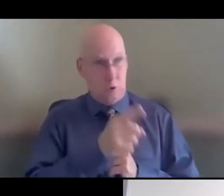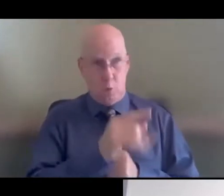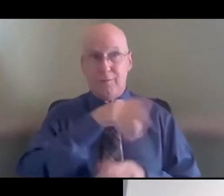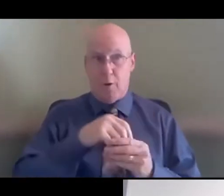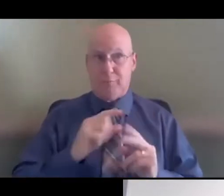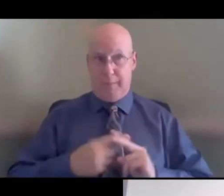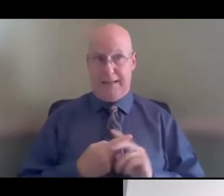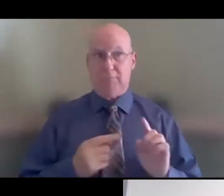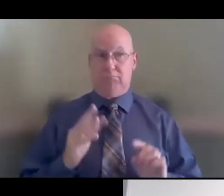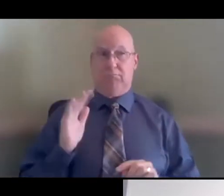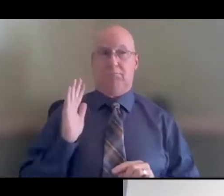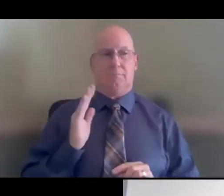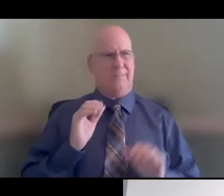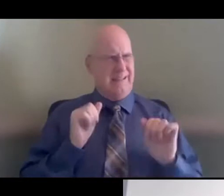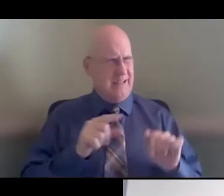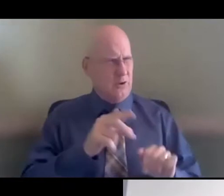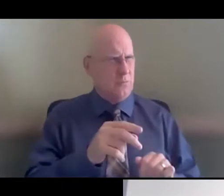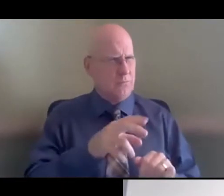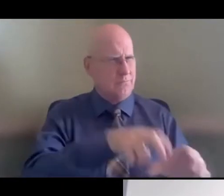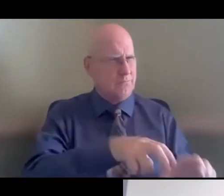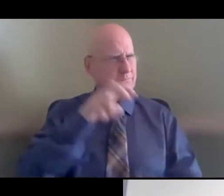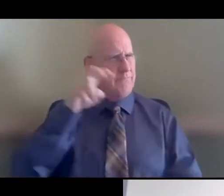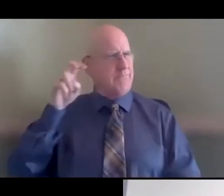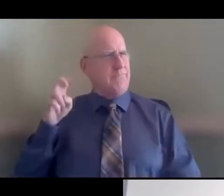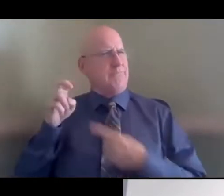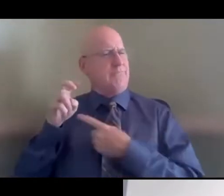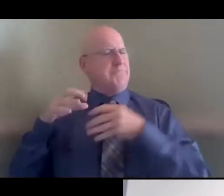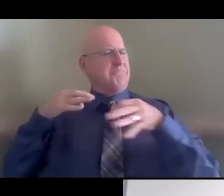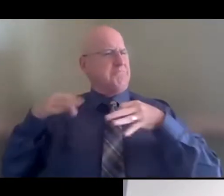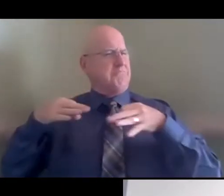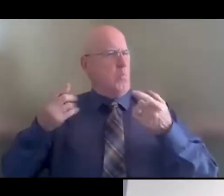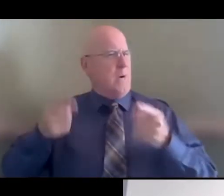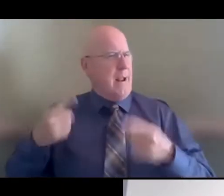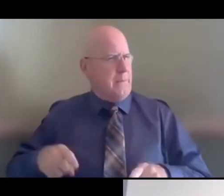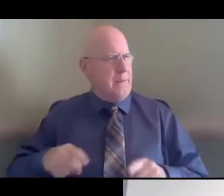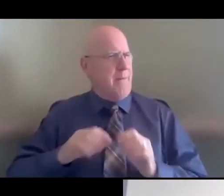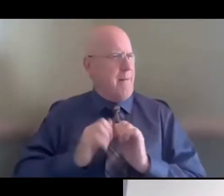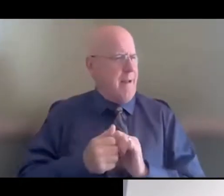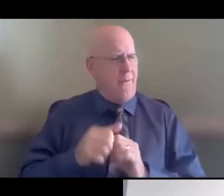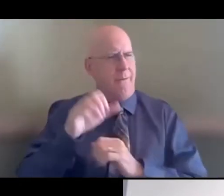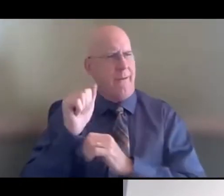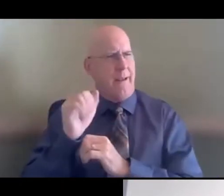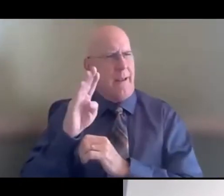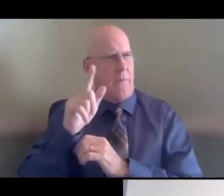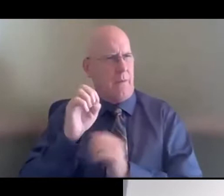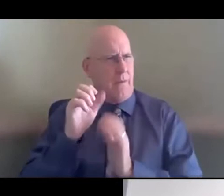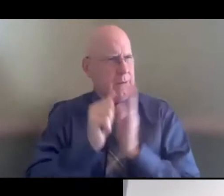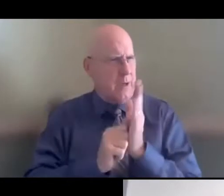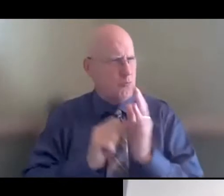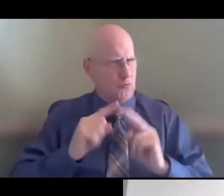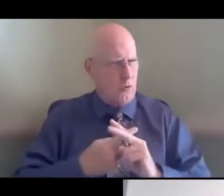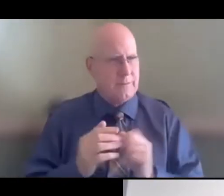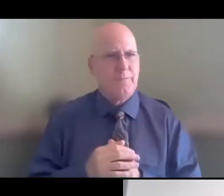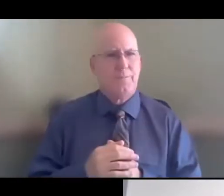parents. Can you take us back to the original discussions and shed some light on how ABLE accounts came to be? Yes,